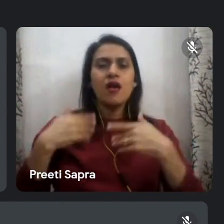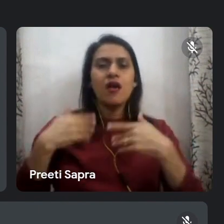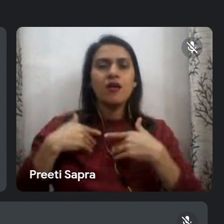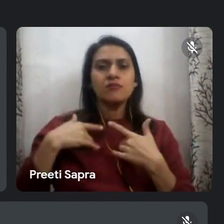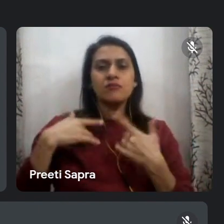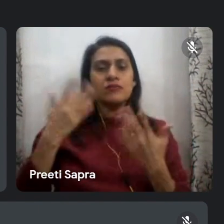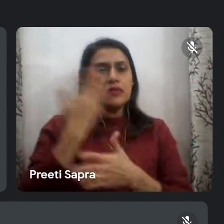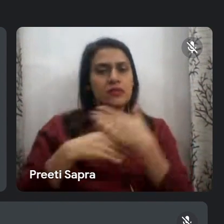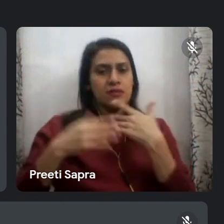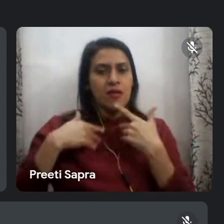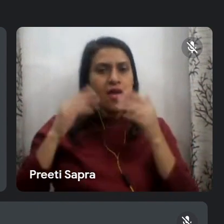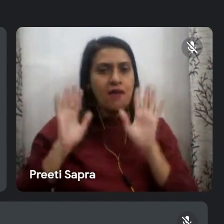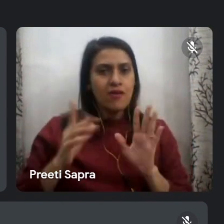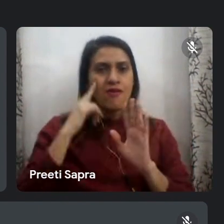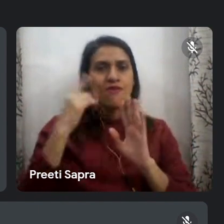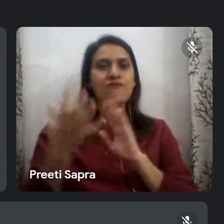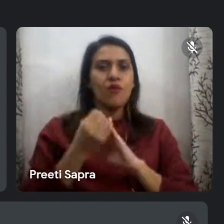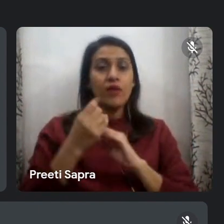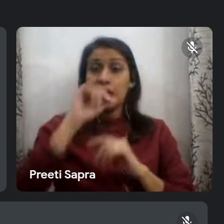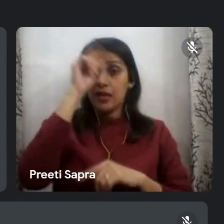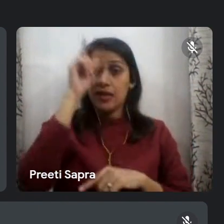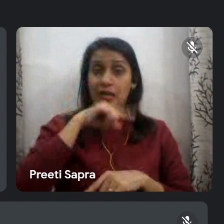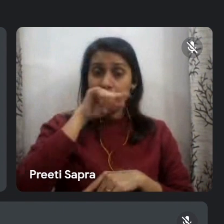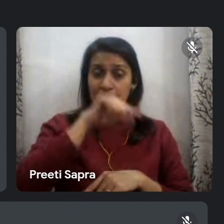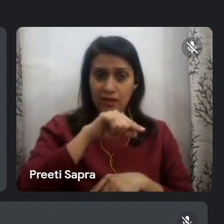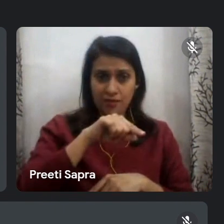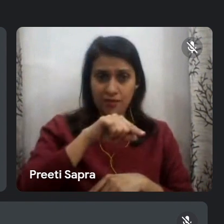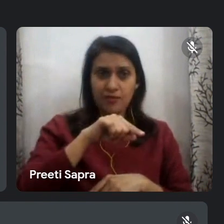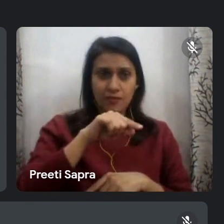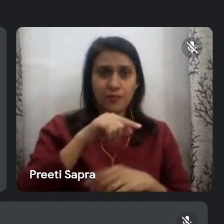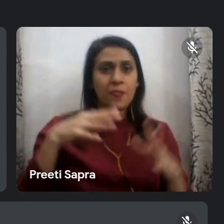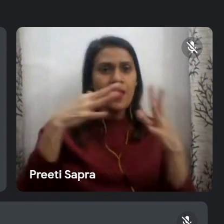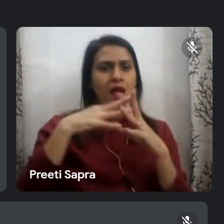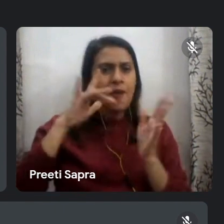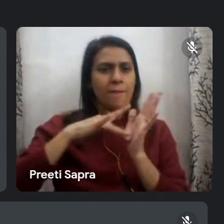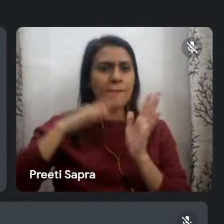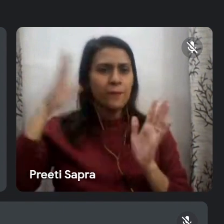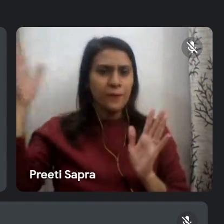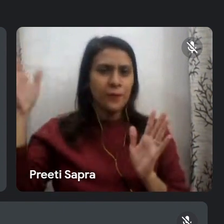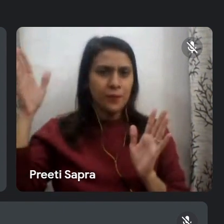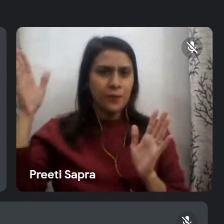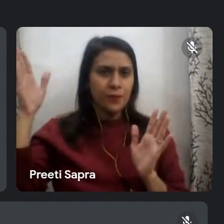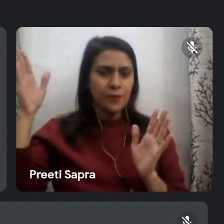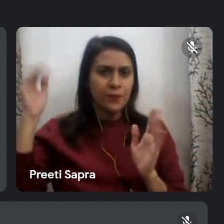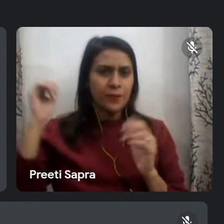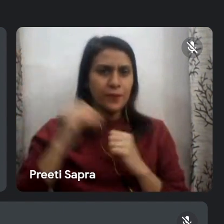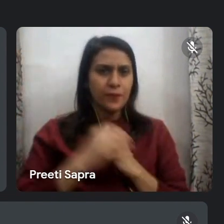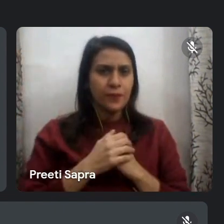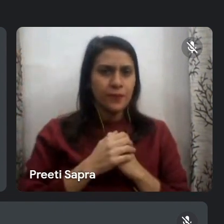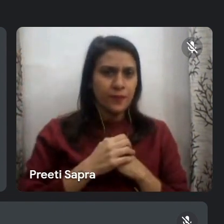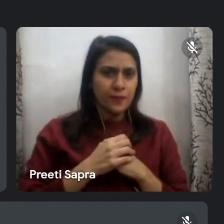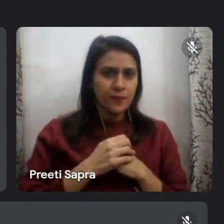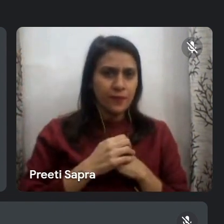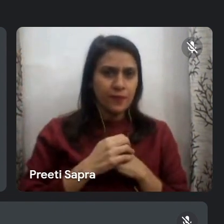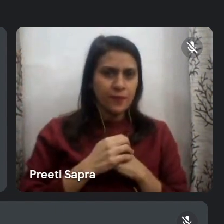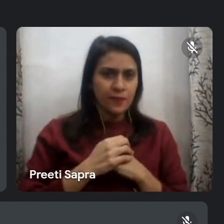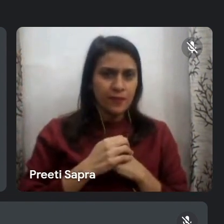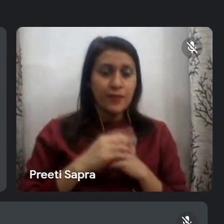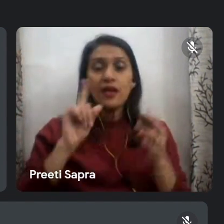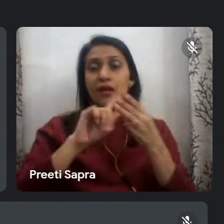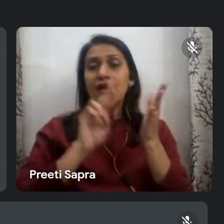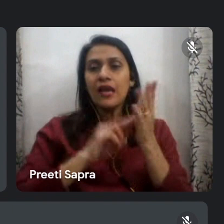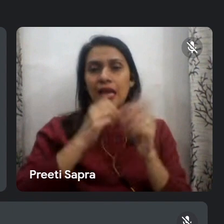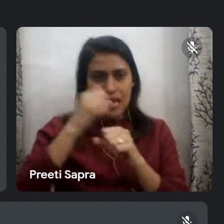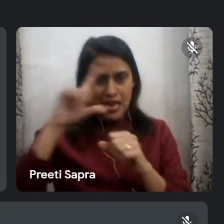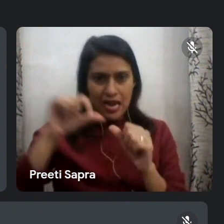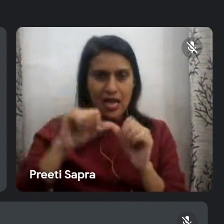part was, unlike in India, in England, and this was in 2006 or 2009,